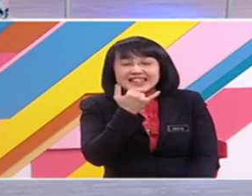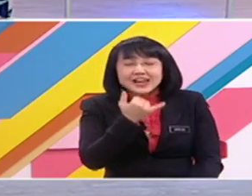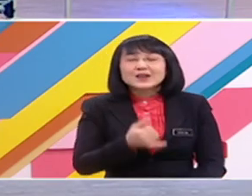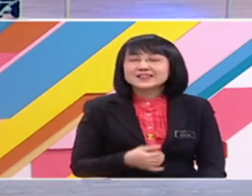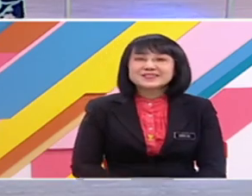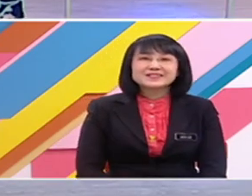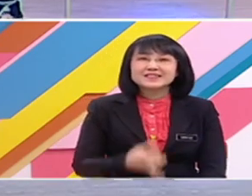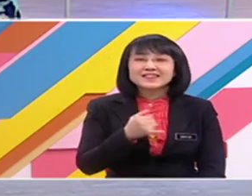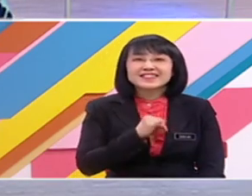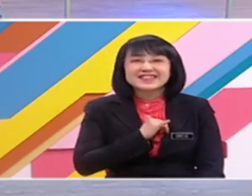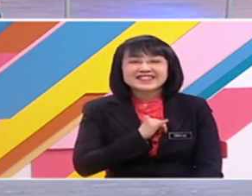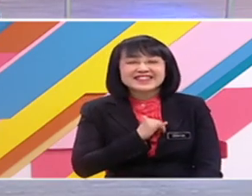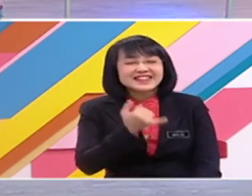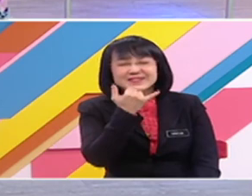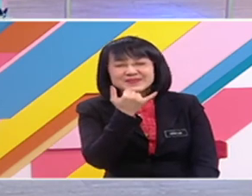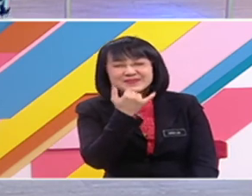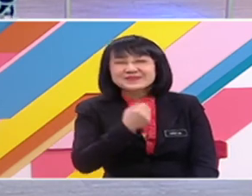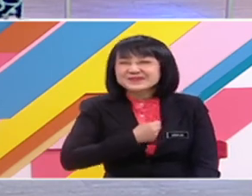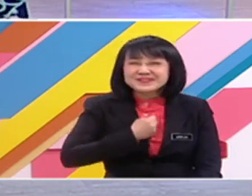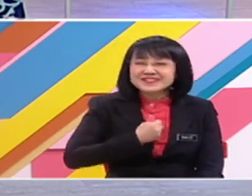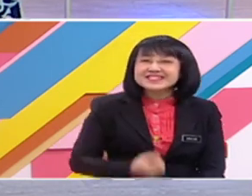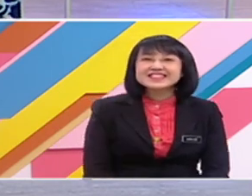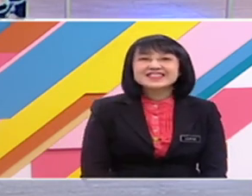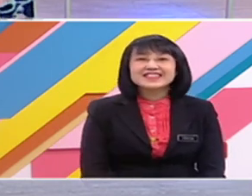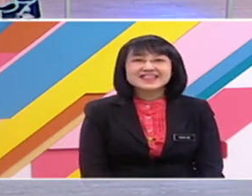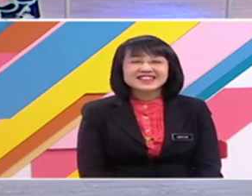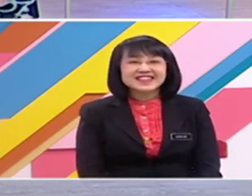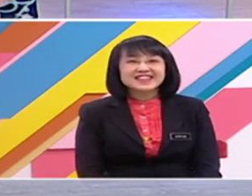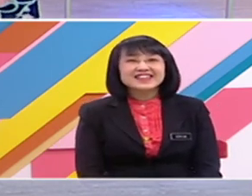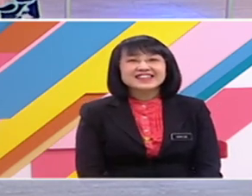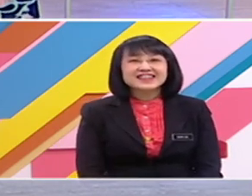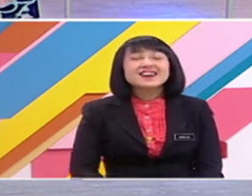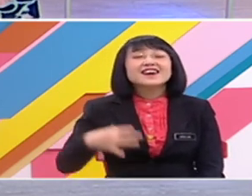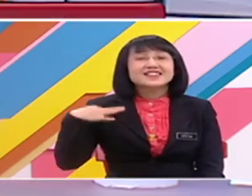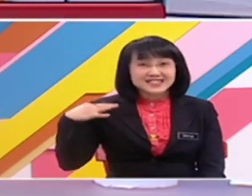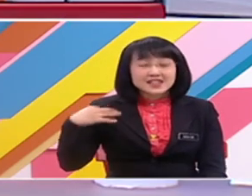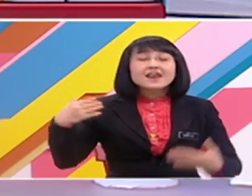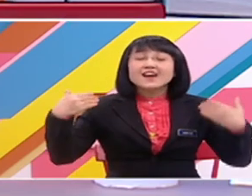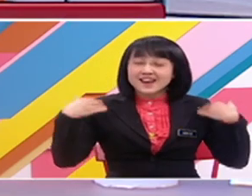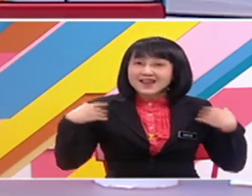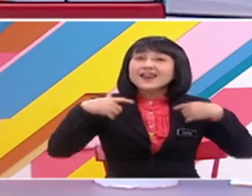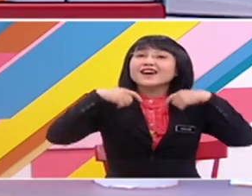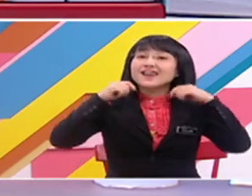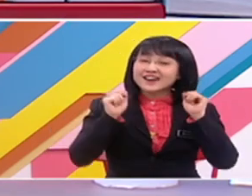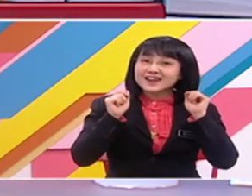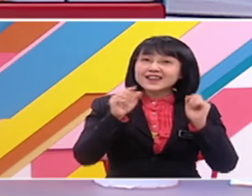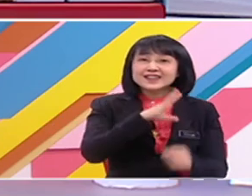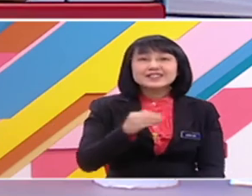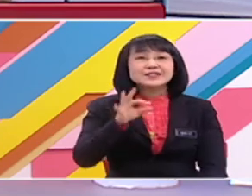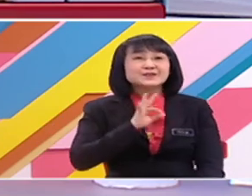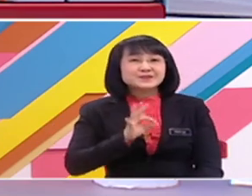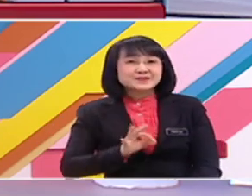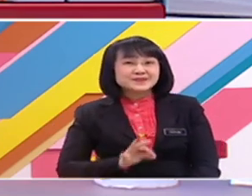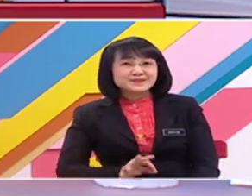I got so confident there. Right, actually it's for shirt, it has a collar and it has button, just